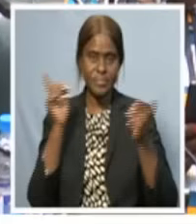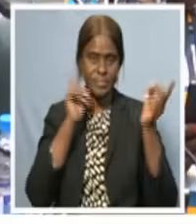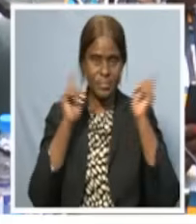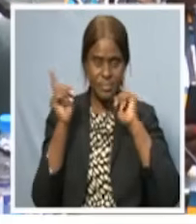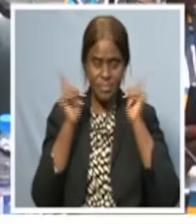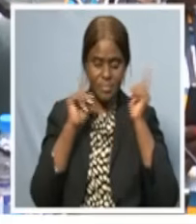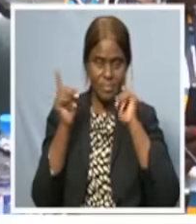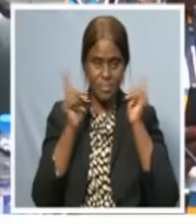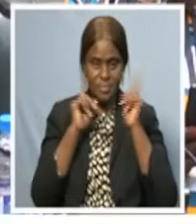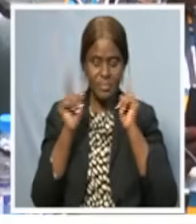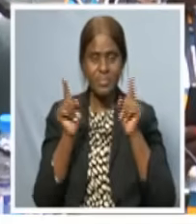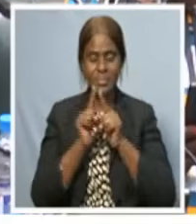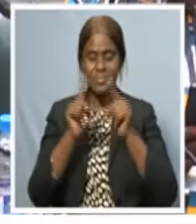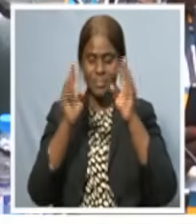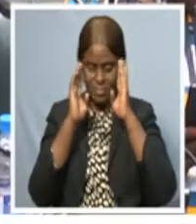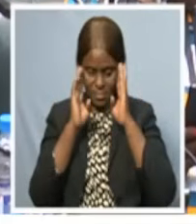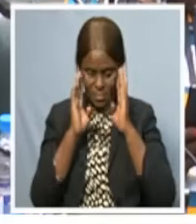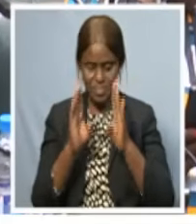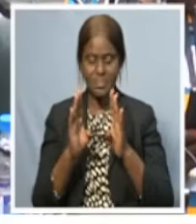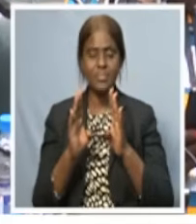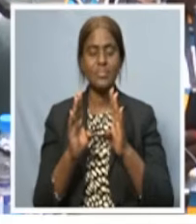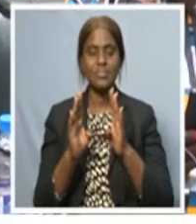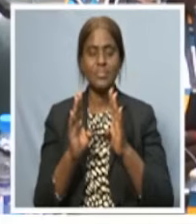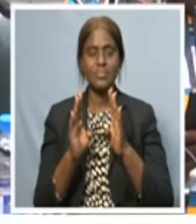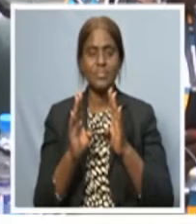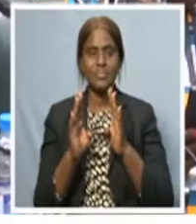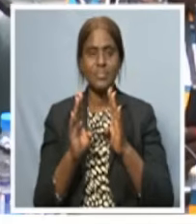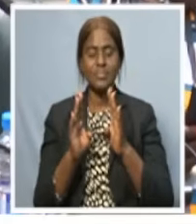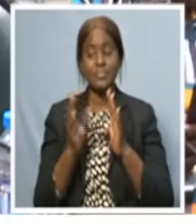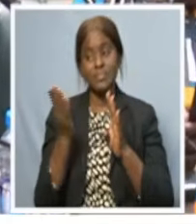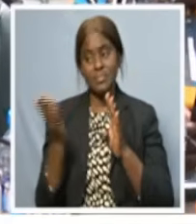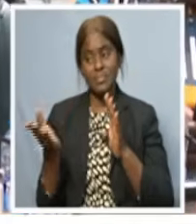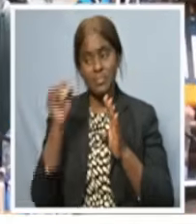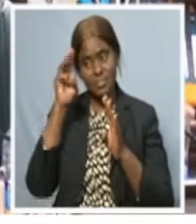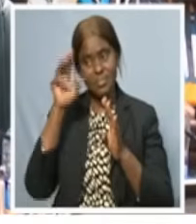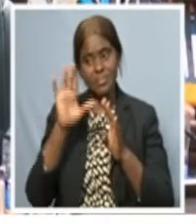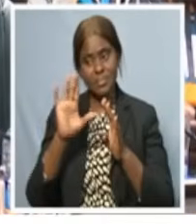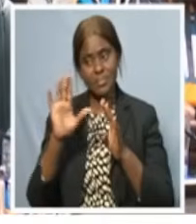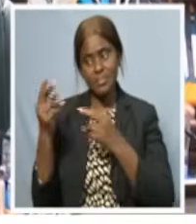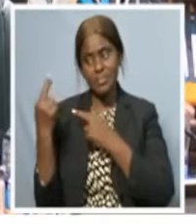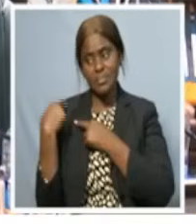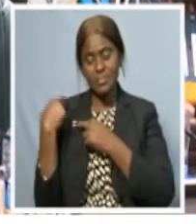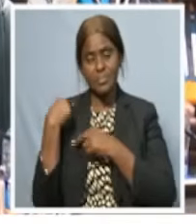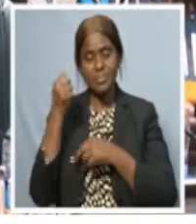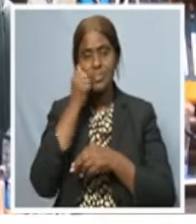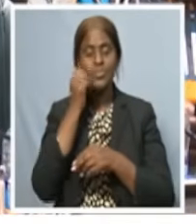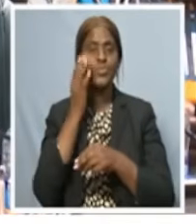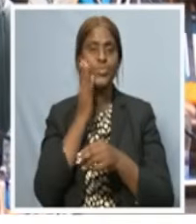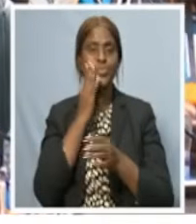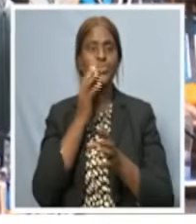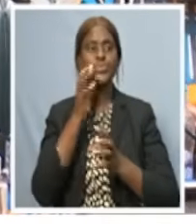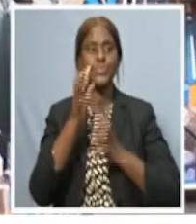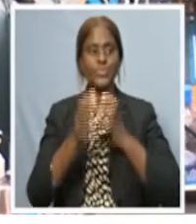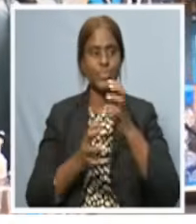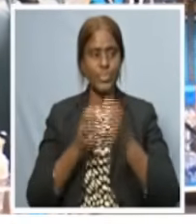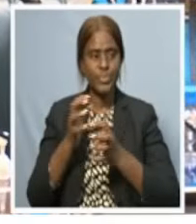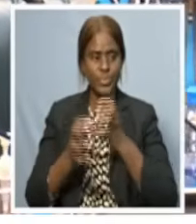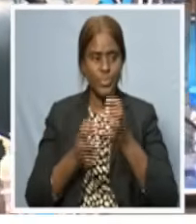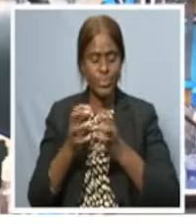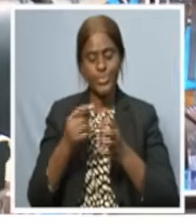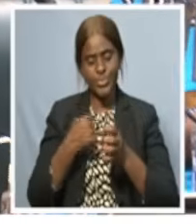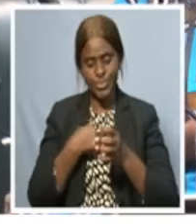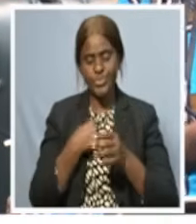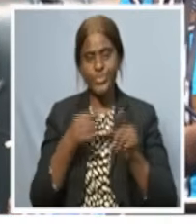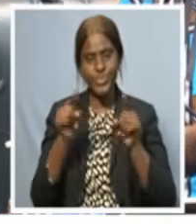listening attentively from the minister responsible for Home Affairs. I